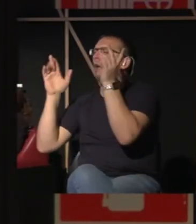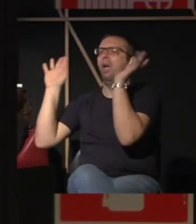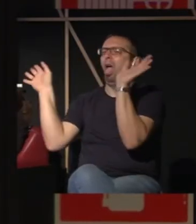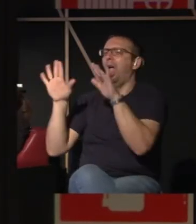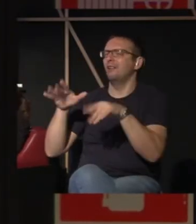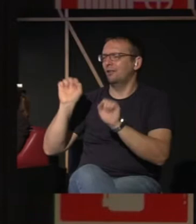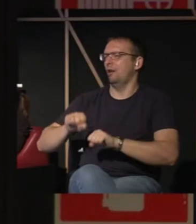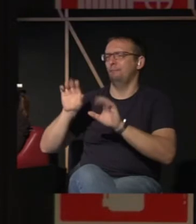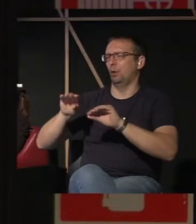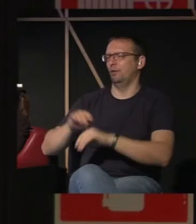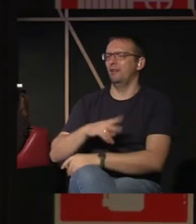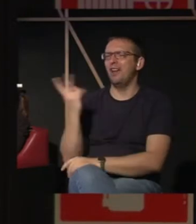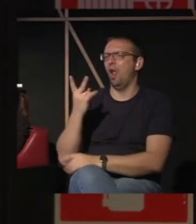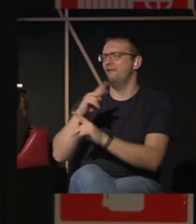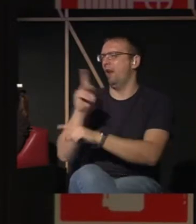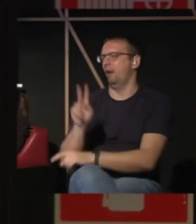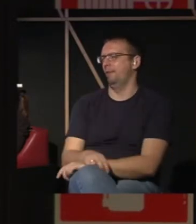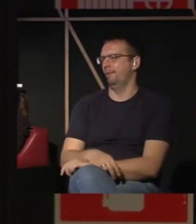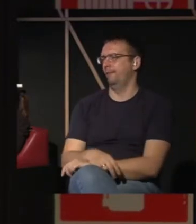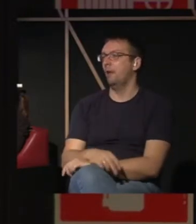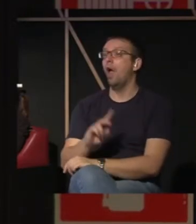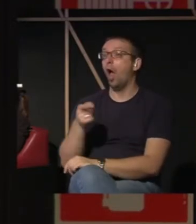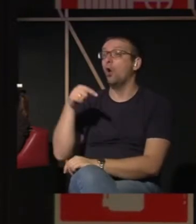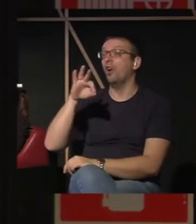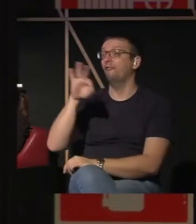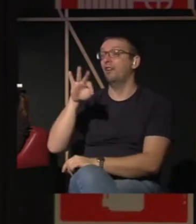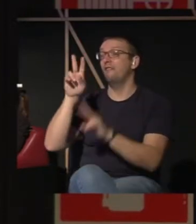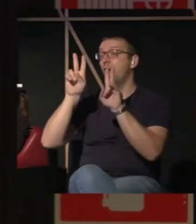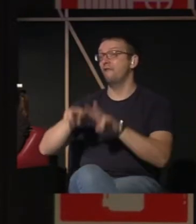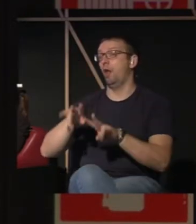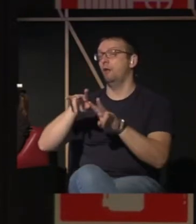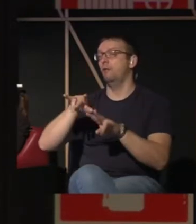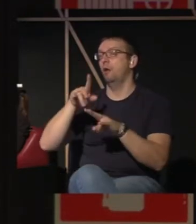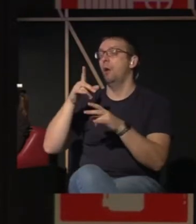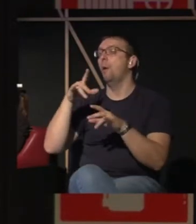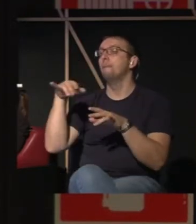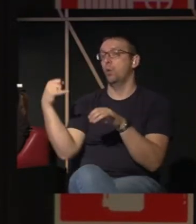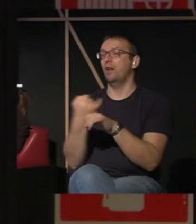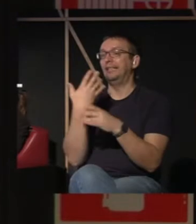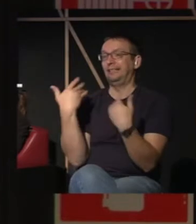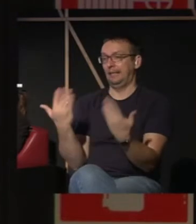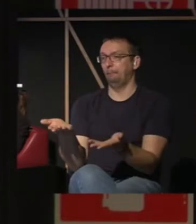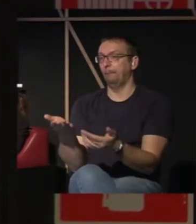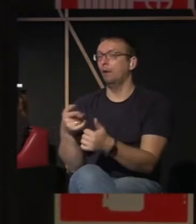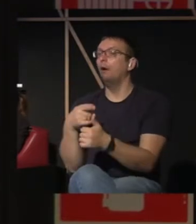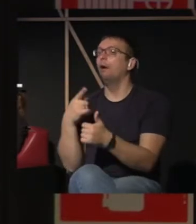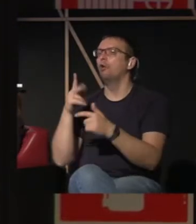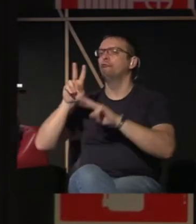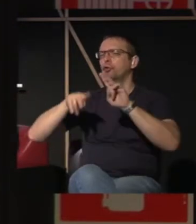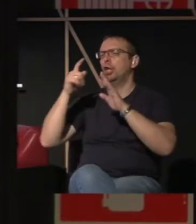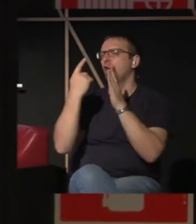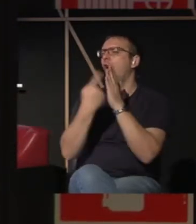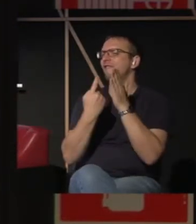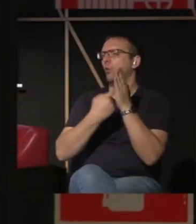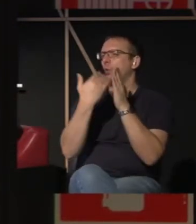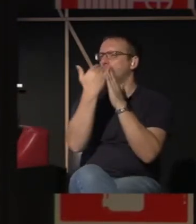Fest project. So we developed and presented requirements for this project, and this is a project that is implemented by the host cities. It's